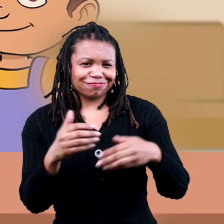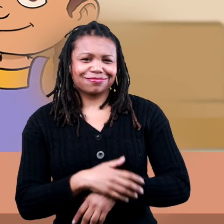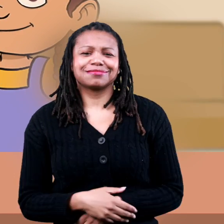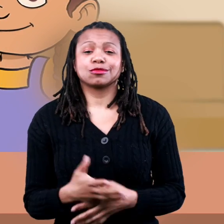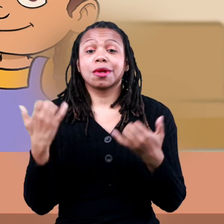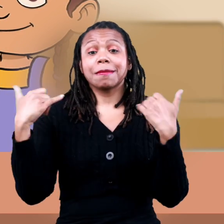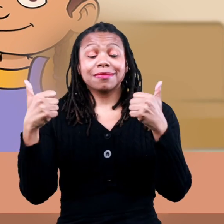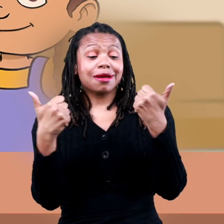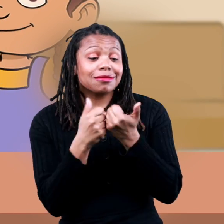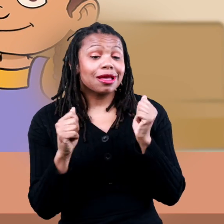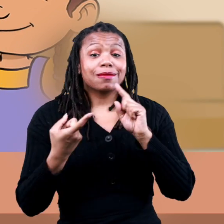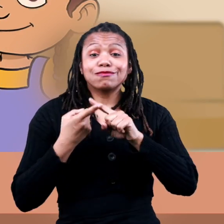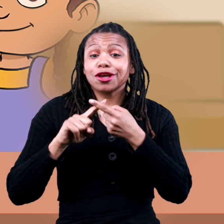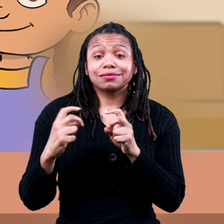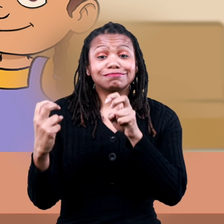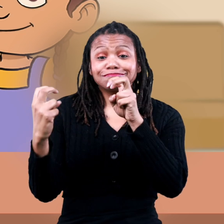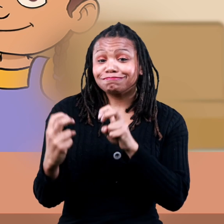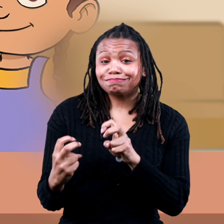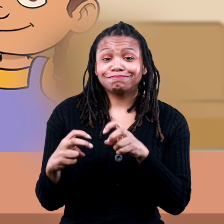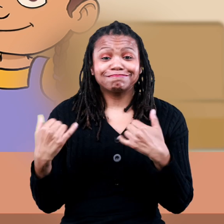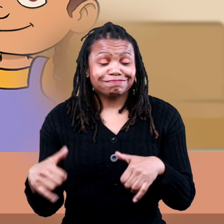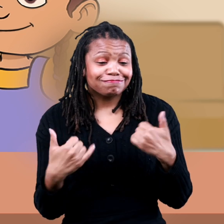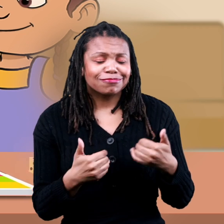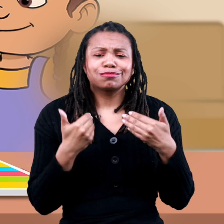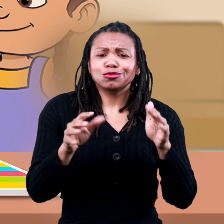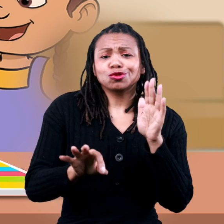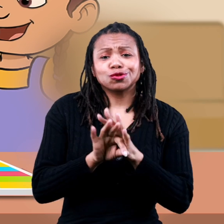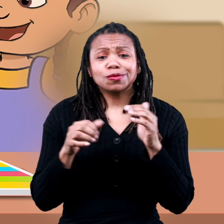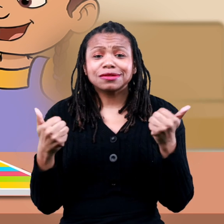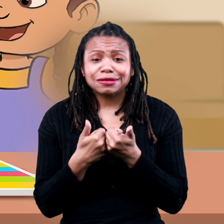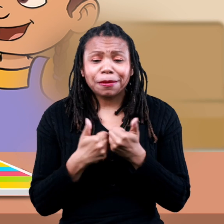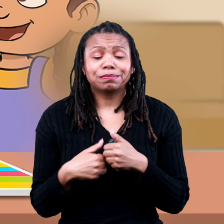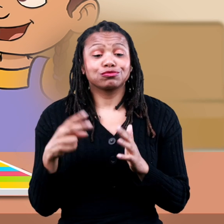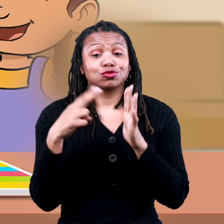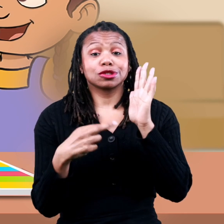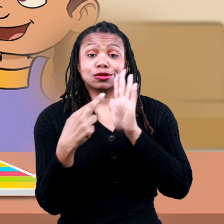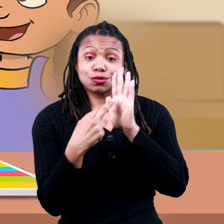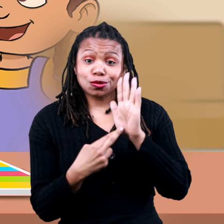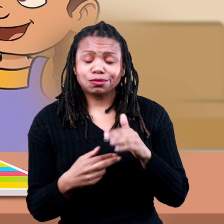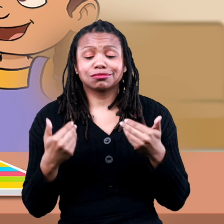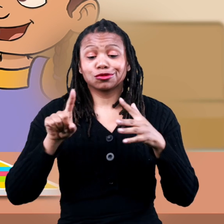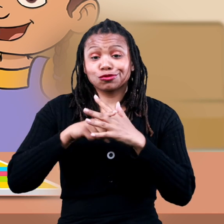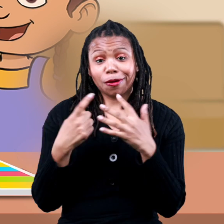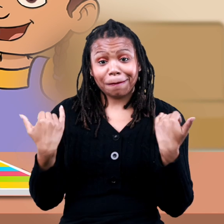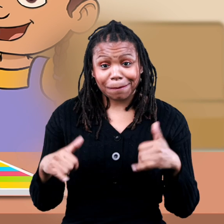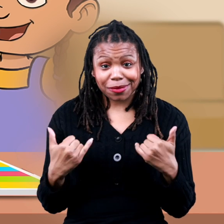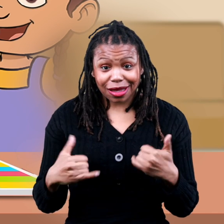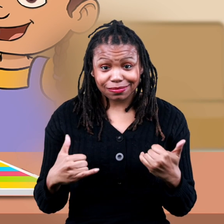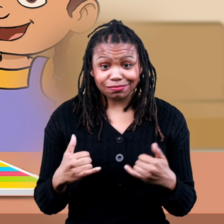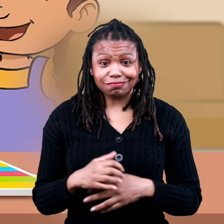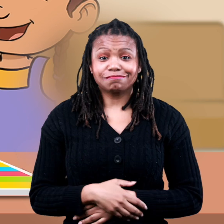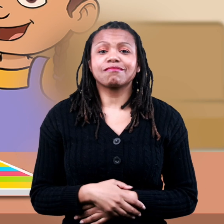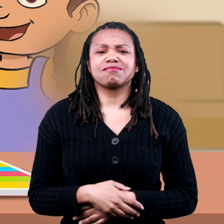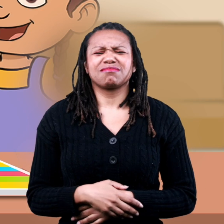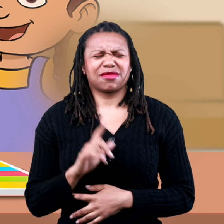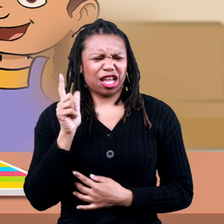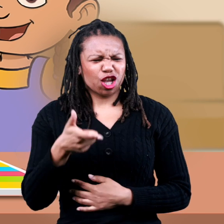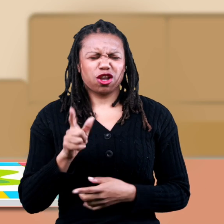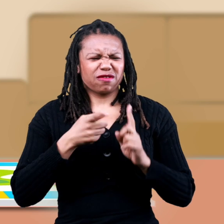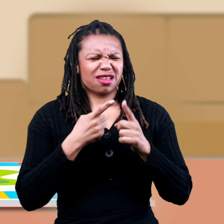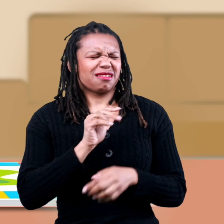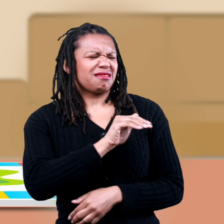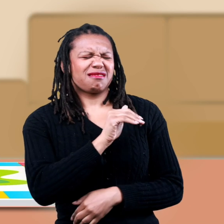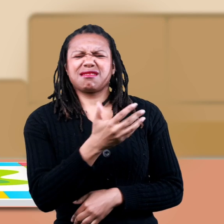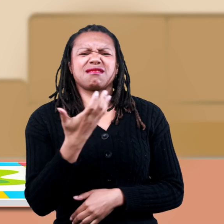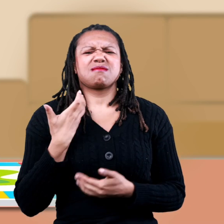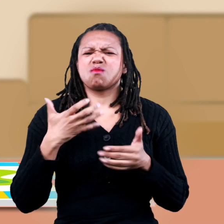Picture this. You want to play a game with a friend. You choose the game, read the rules, and start to play. And